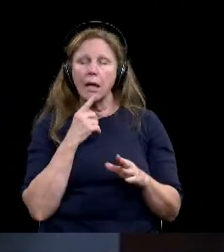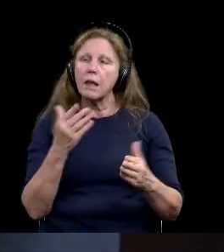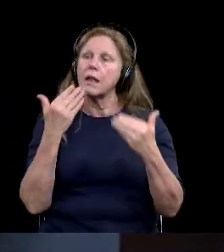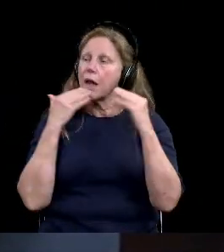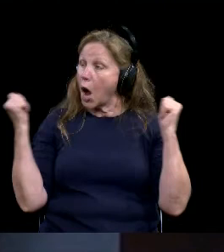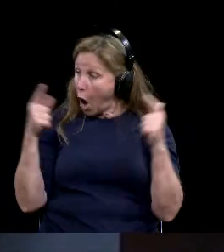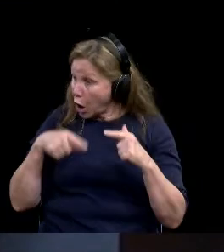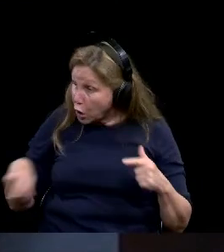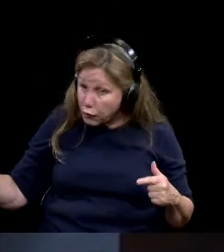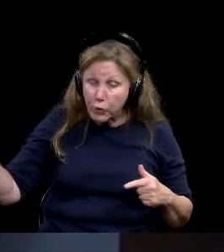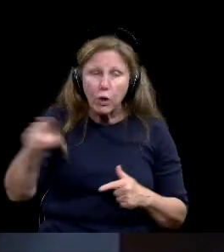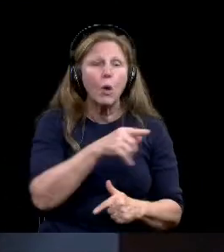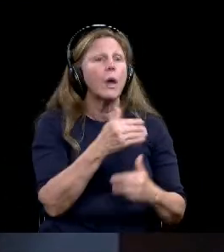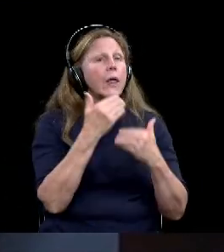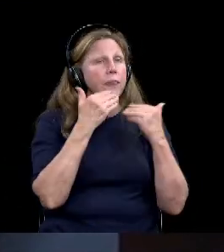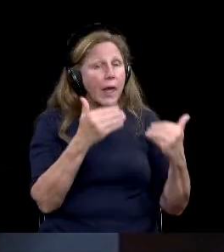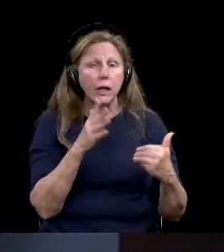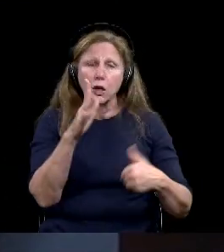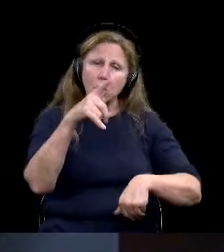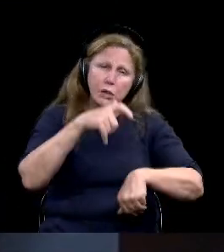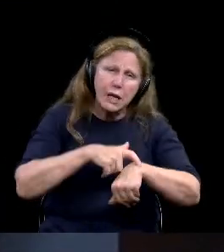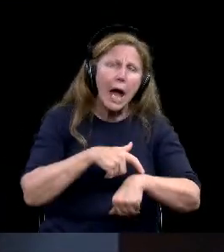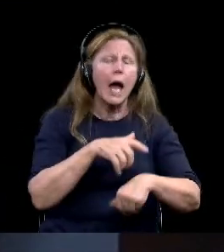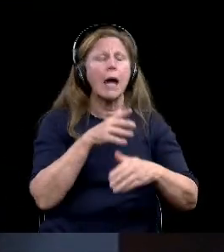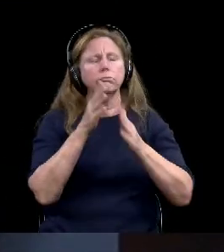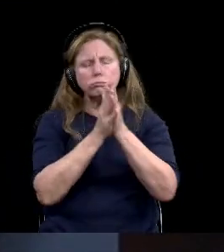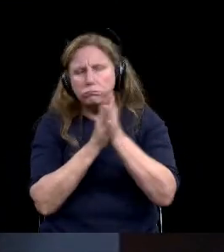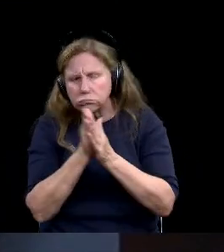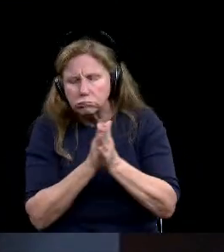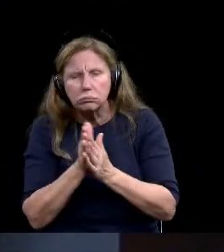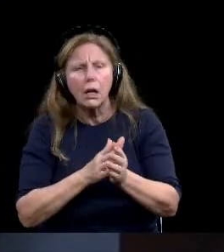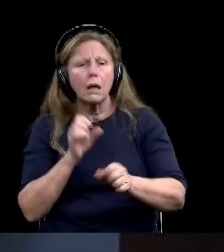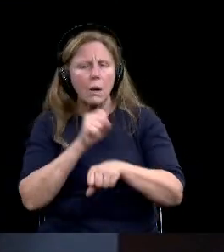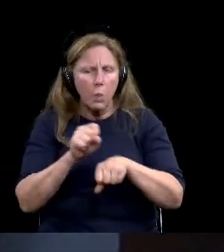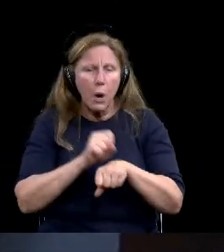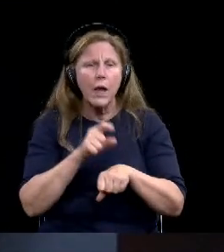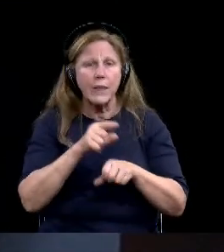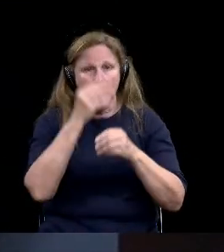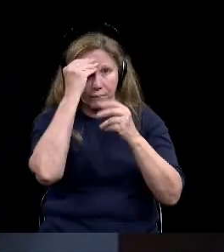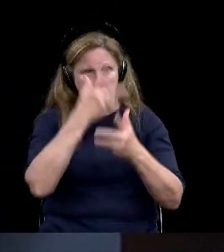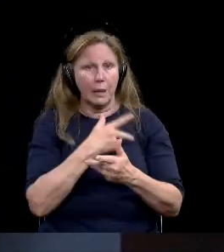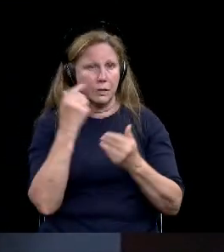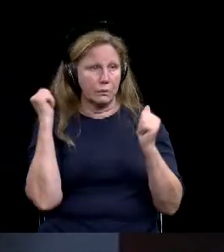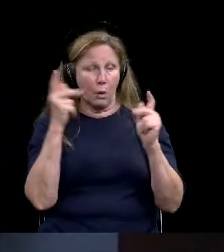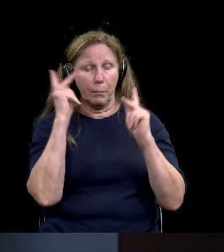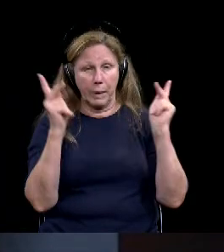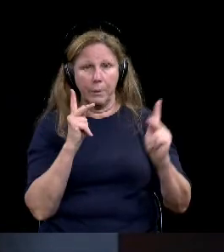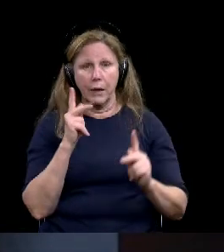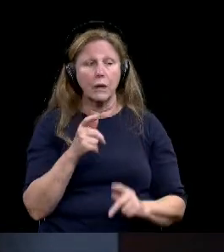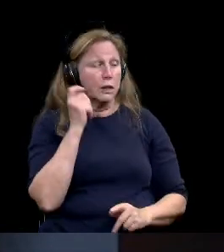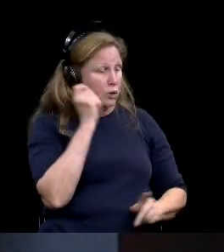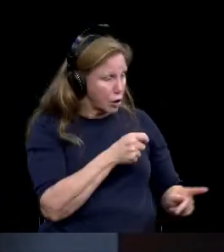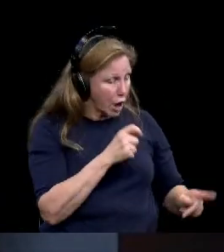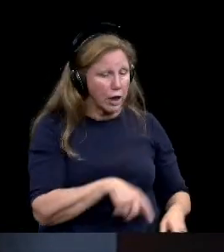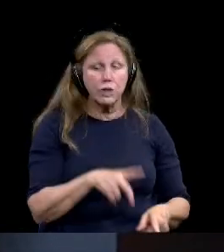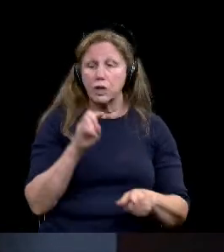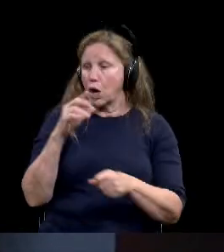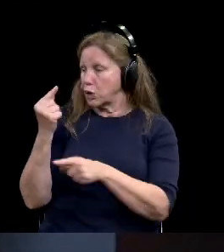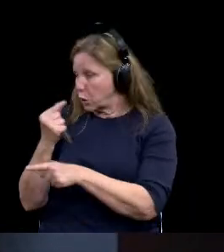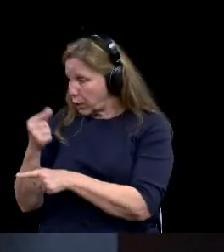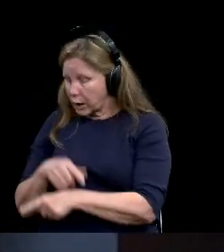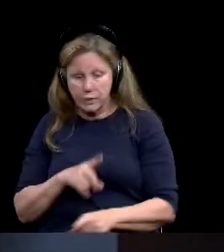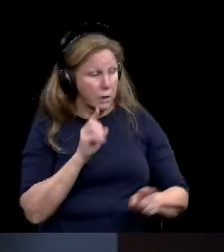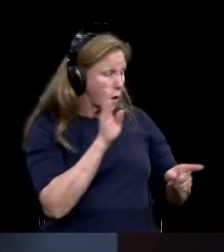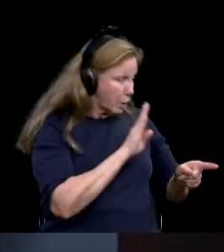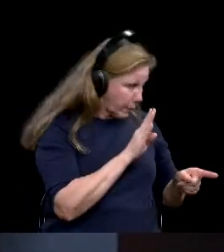Judge Felton, Dr. Griggs, Dr. Becker, and Dr. Ahmad, and the many other physicians who have joined us on behalf of Ascension